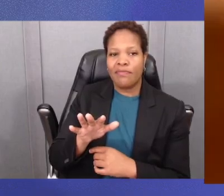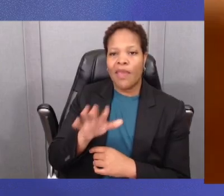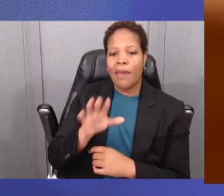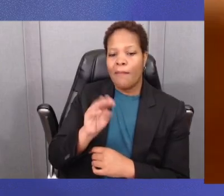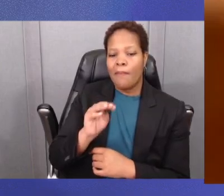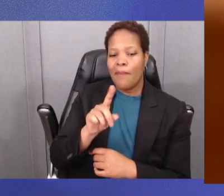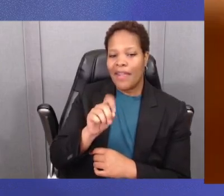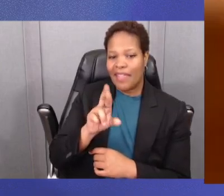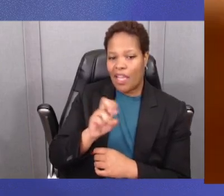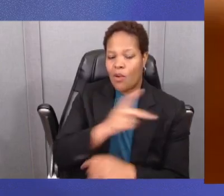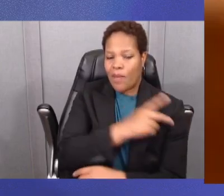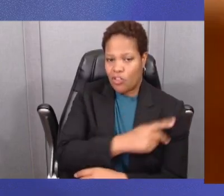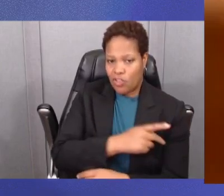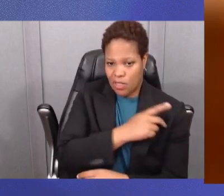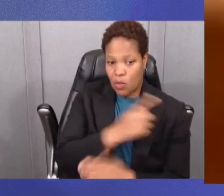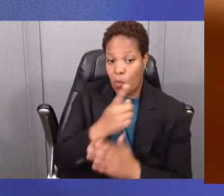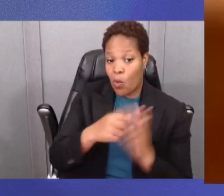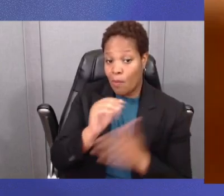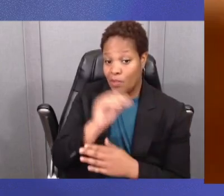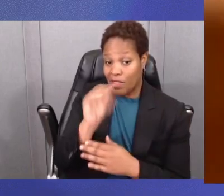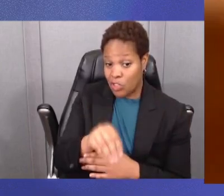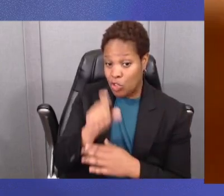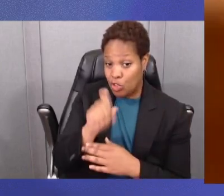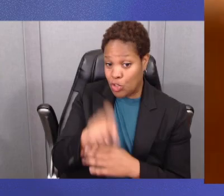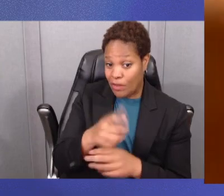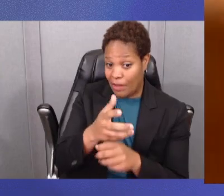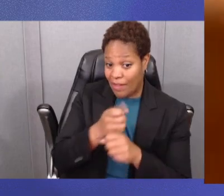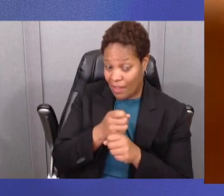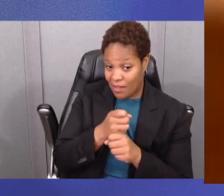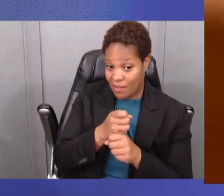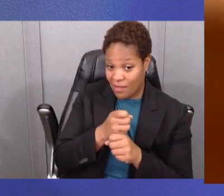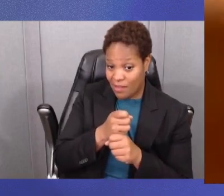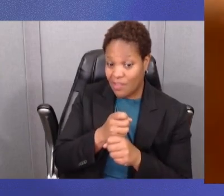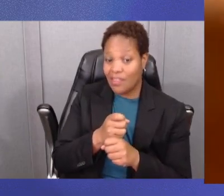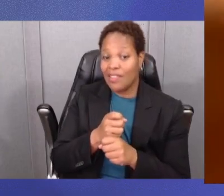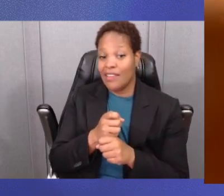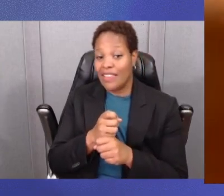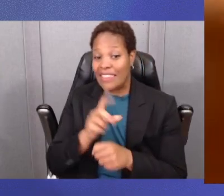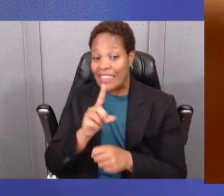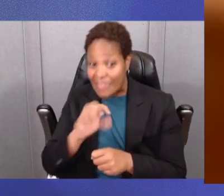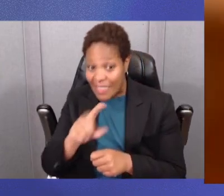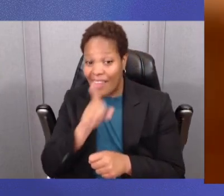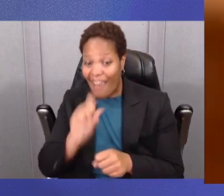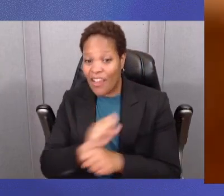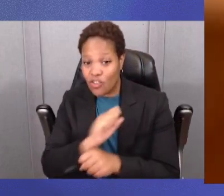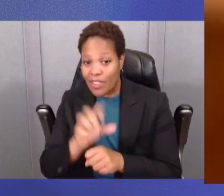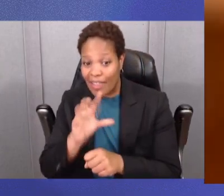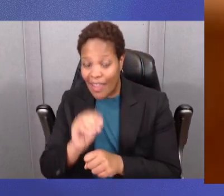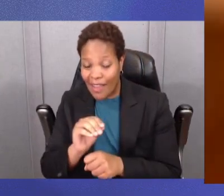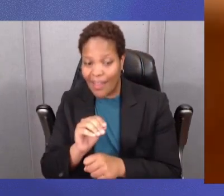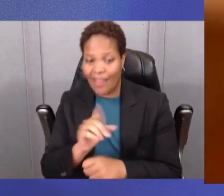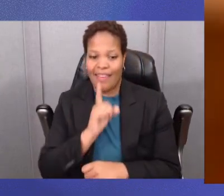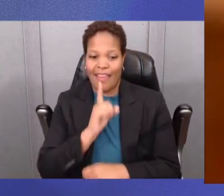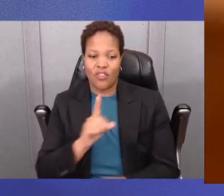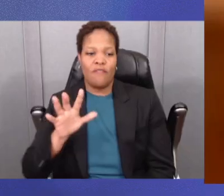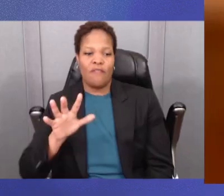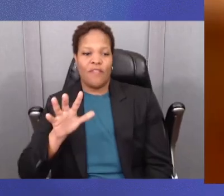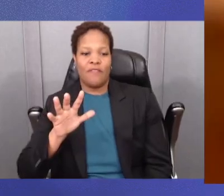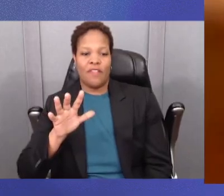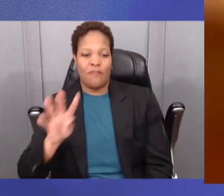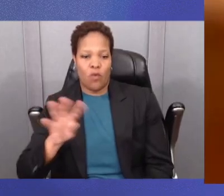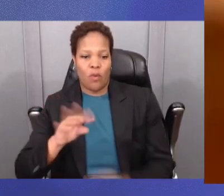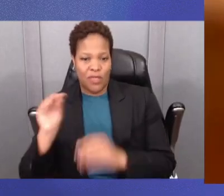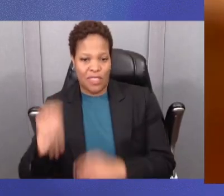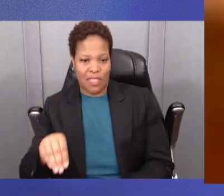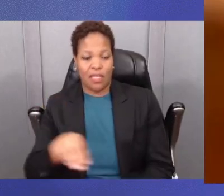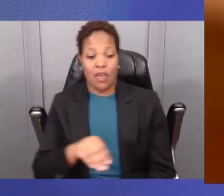that they should have gotten did they get? The answer was 54%. 46% of the care they should have gotten,